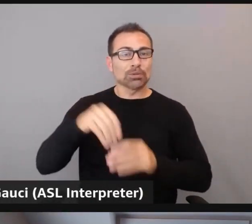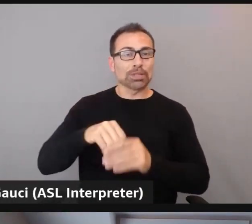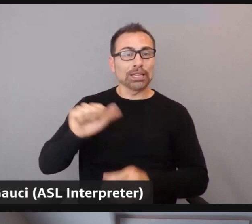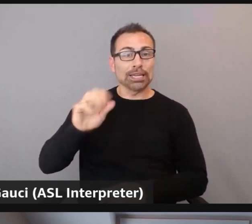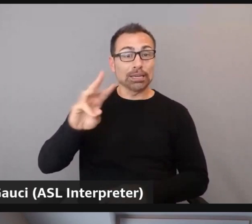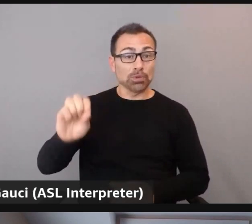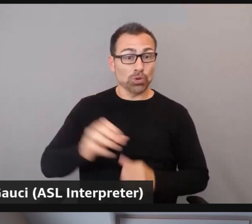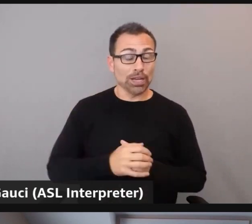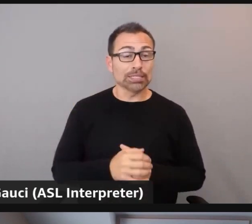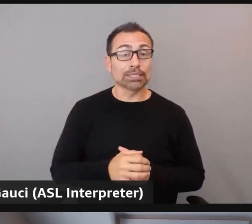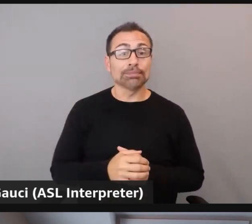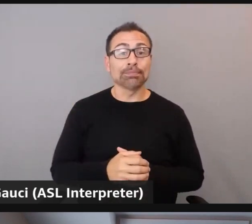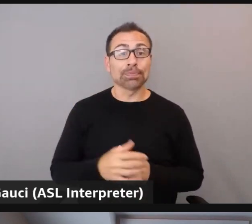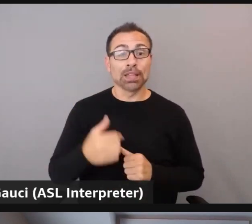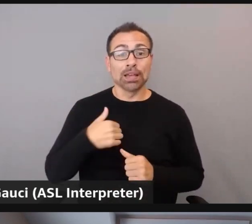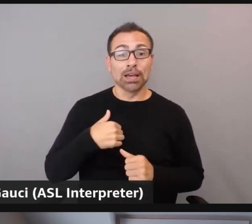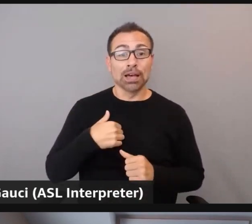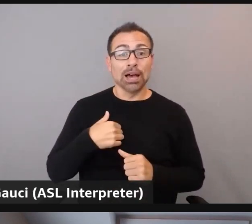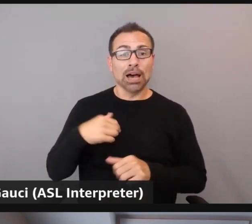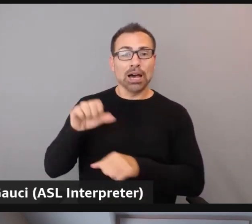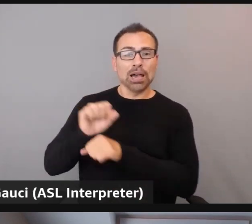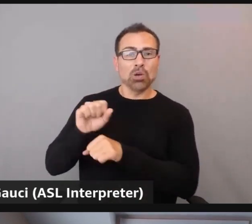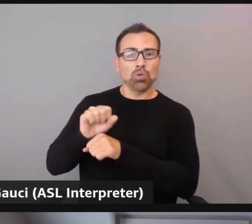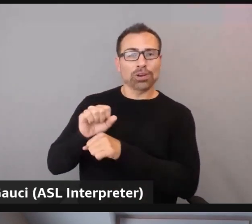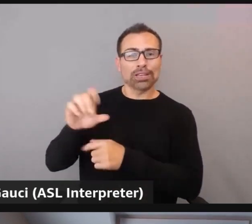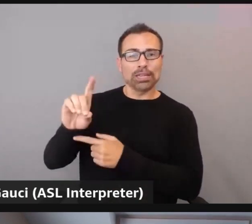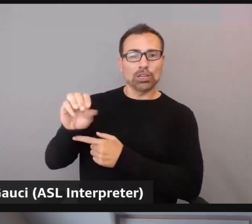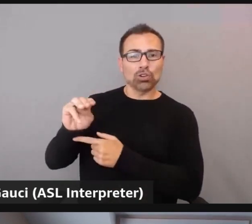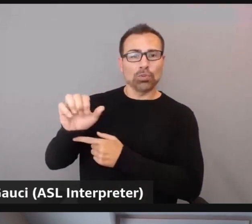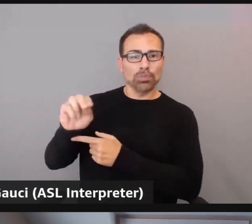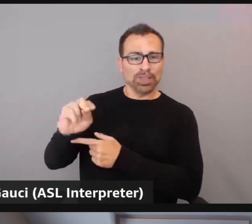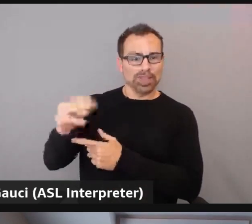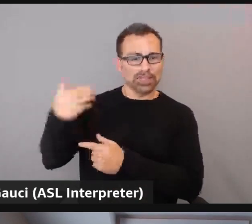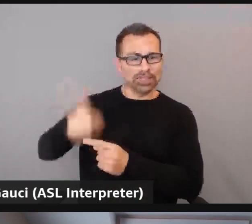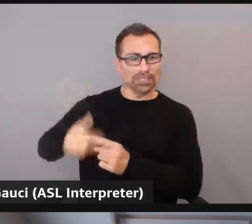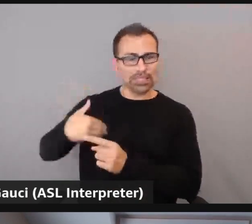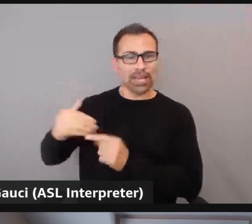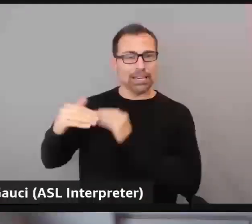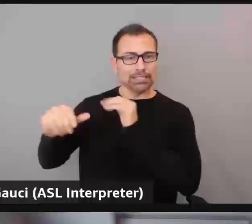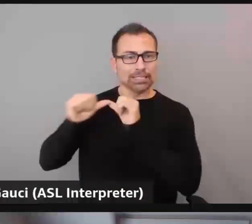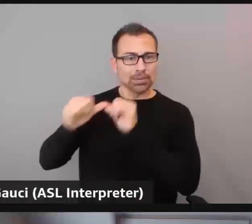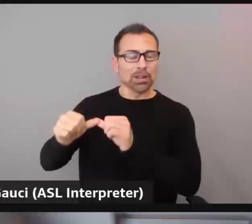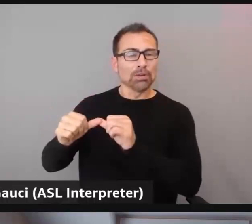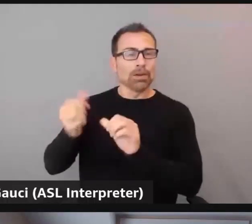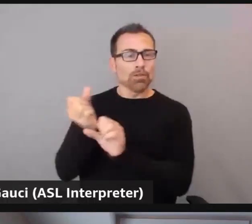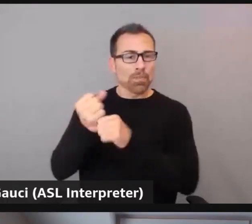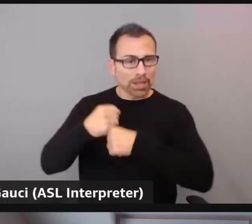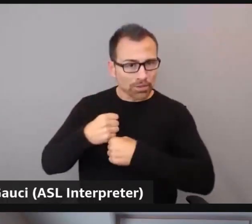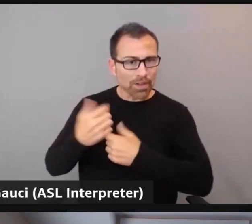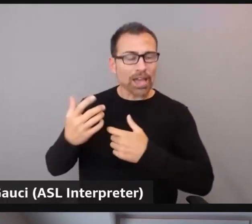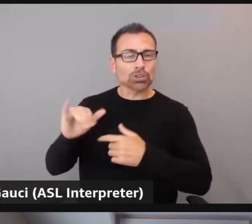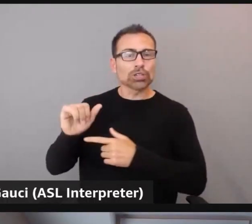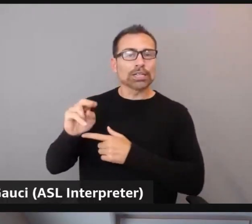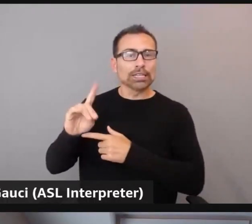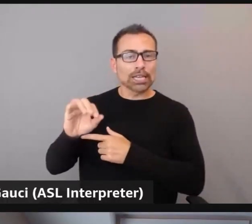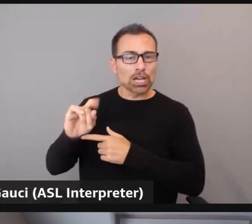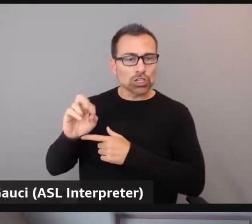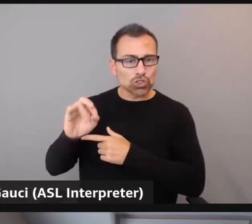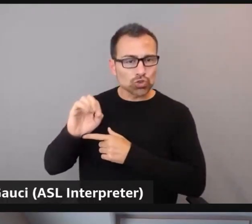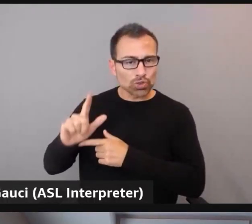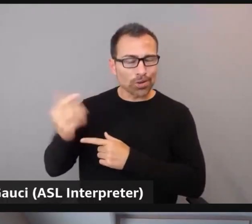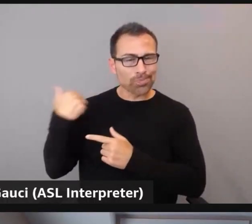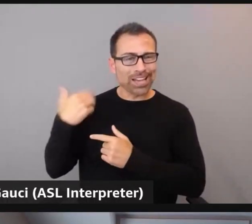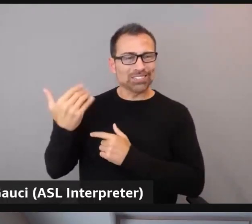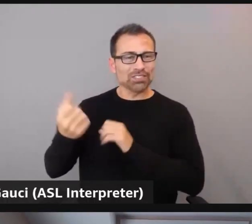coming from the domain side of sustainability, coming from manufacturing and industrial over the past 10, 15 years, really working